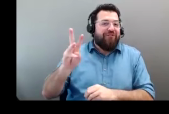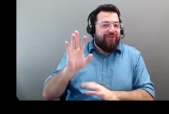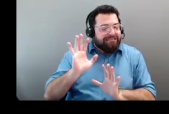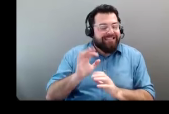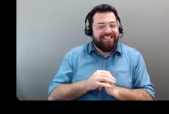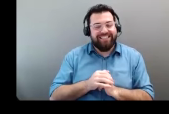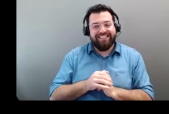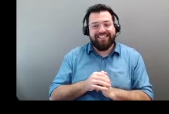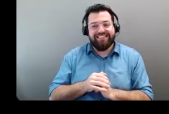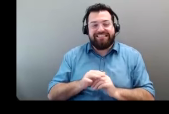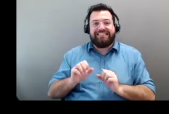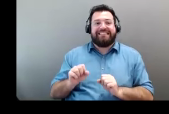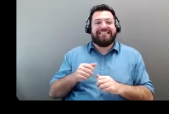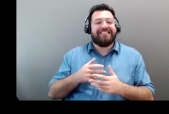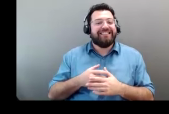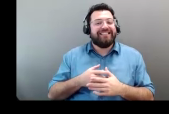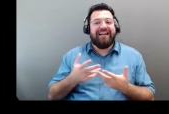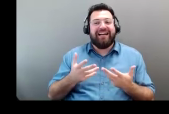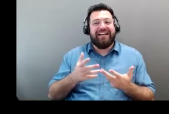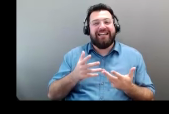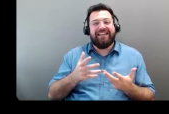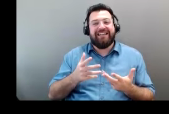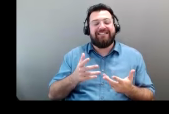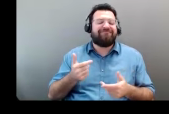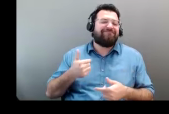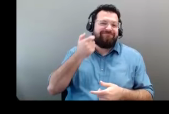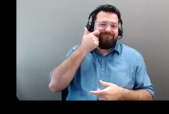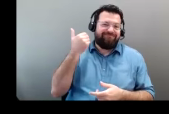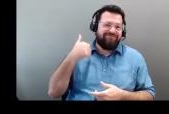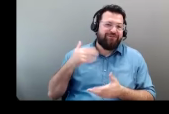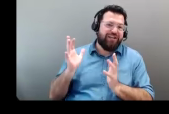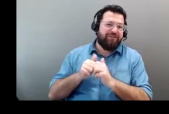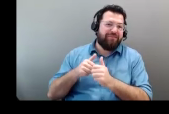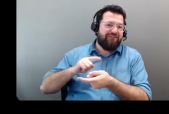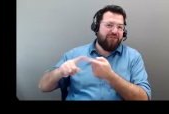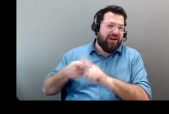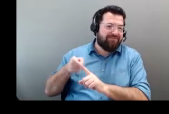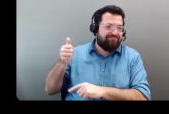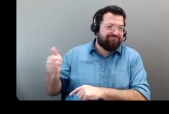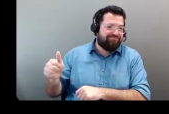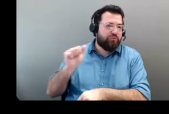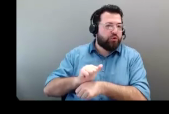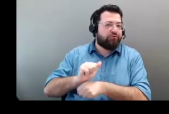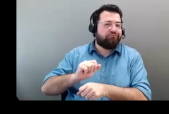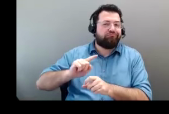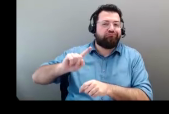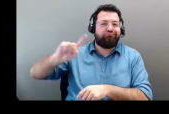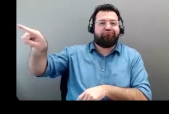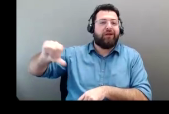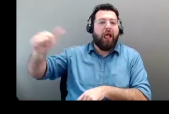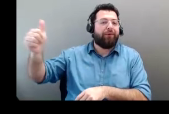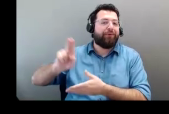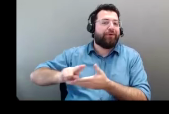yeah, I mean, work, right? We talk about, like, I was talking to my buddy who works at a different university and how,